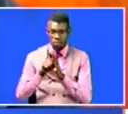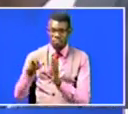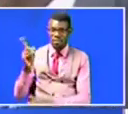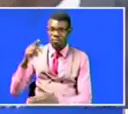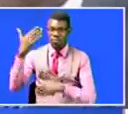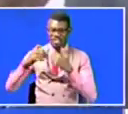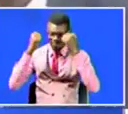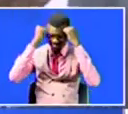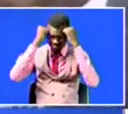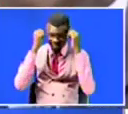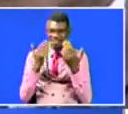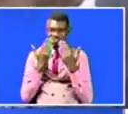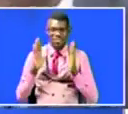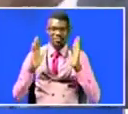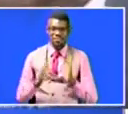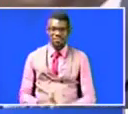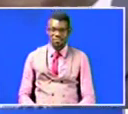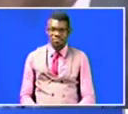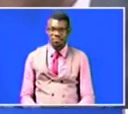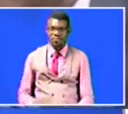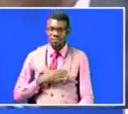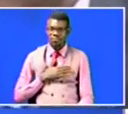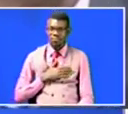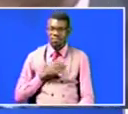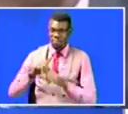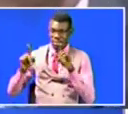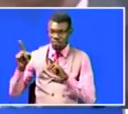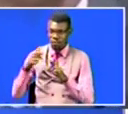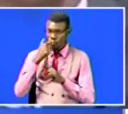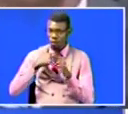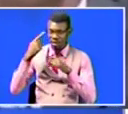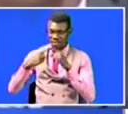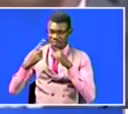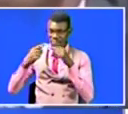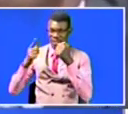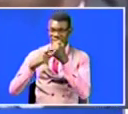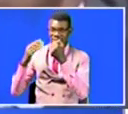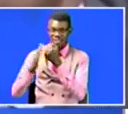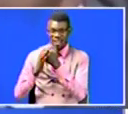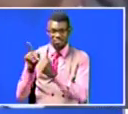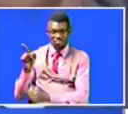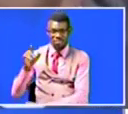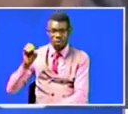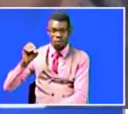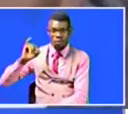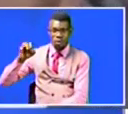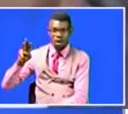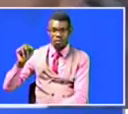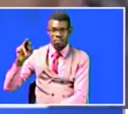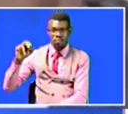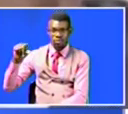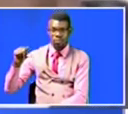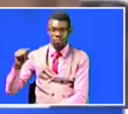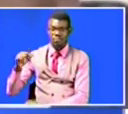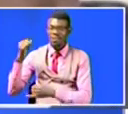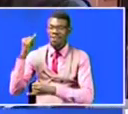Nairobi. Please, give me a break. But 69-year-old Professor Jacton Boma Ojwang, now on his last